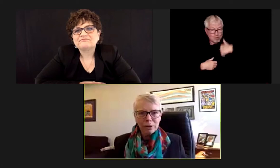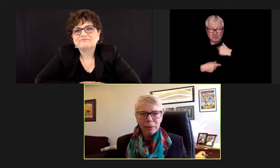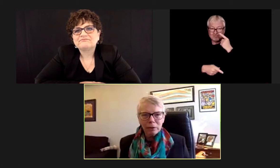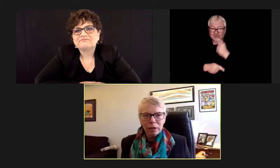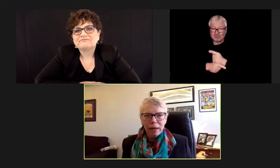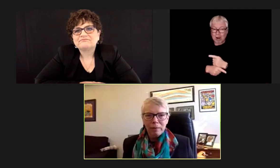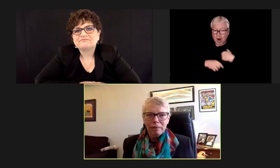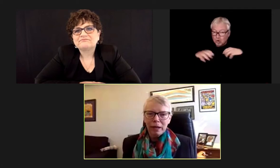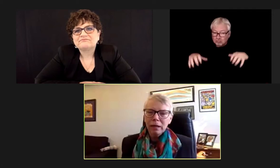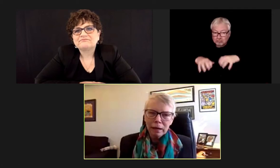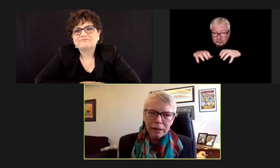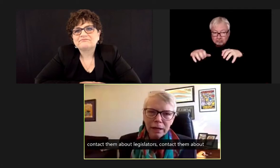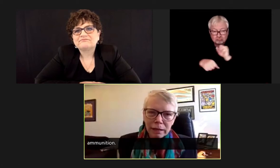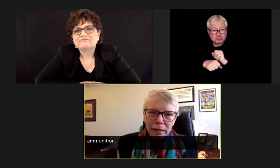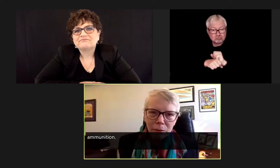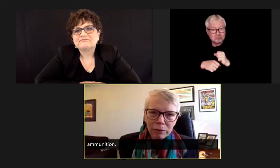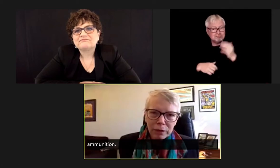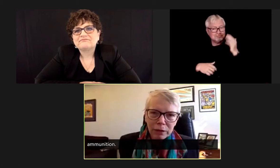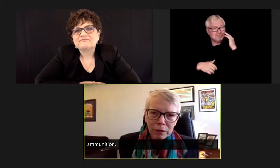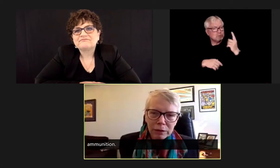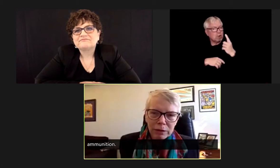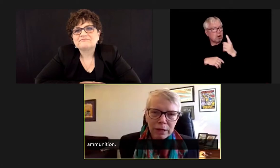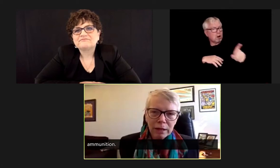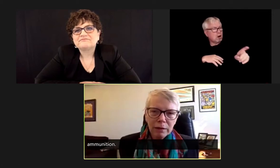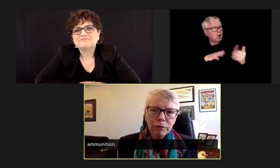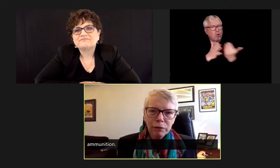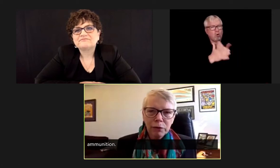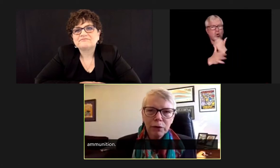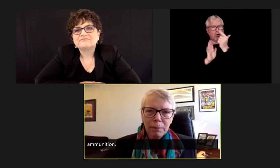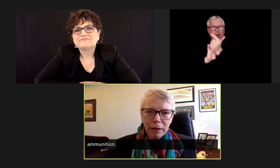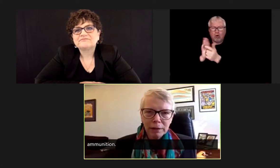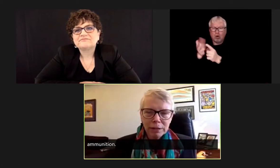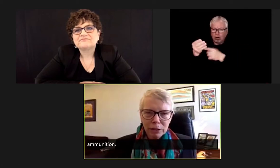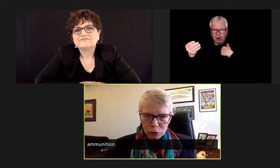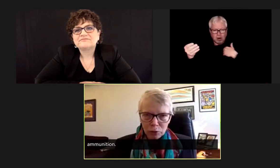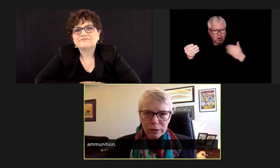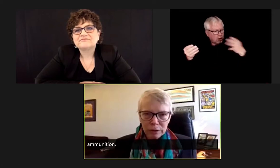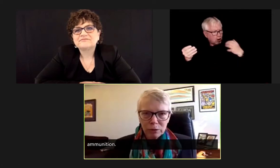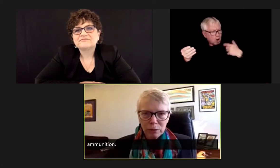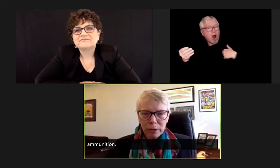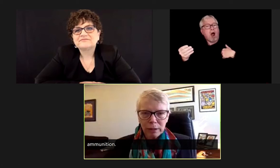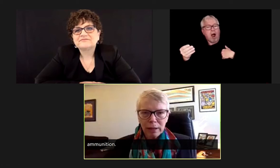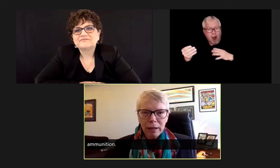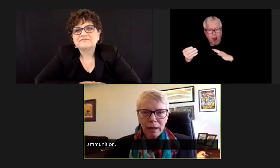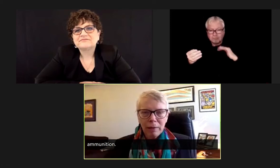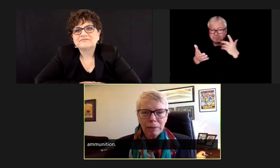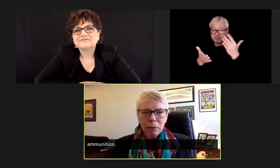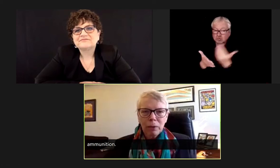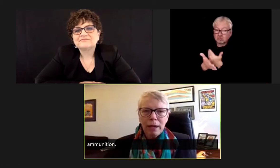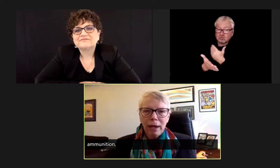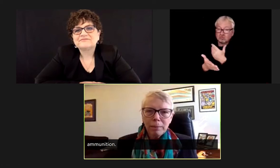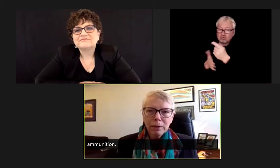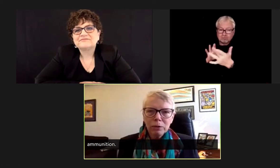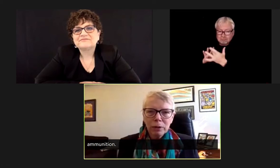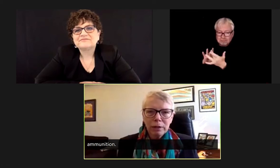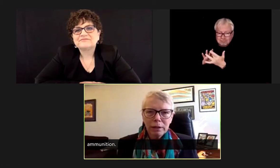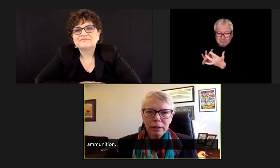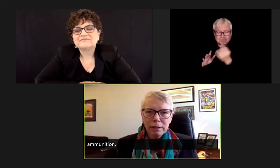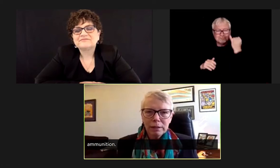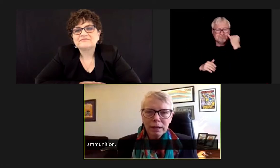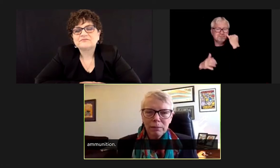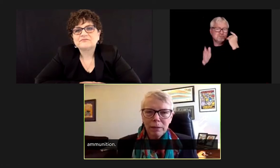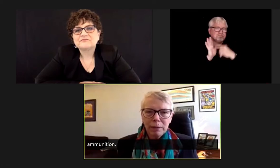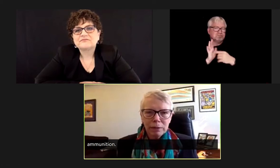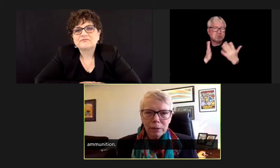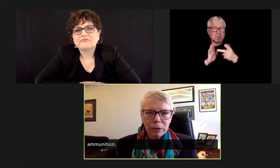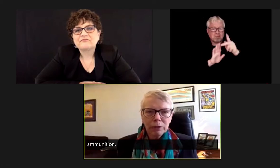has thought about. And contact them if they're standing up for a policy you disagree with. What happens with